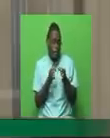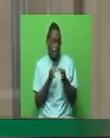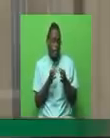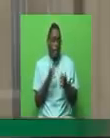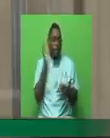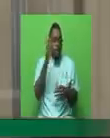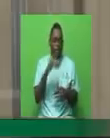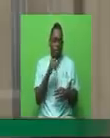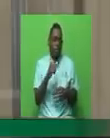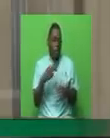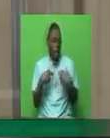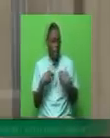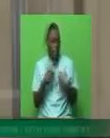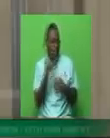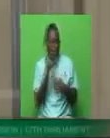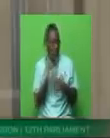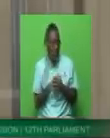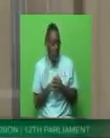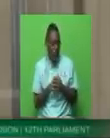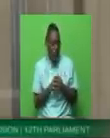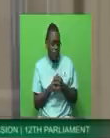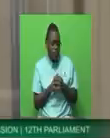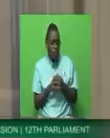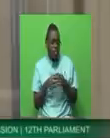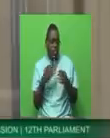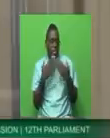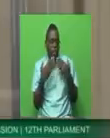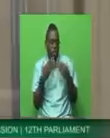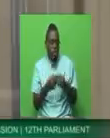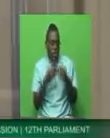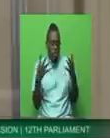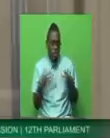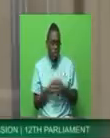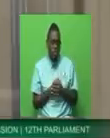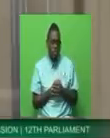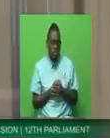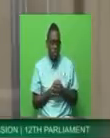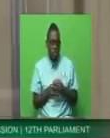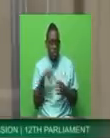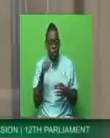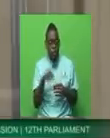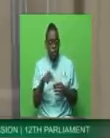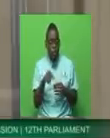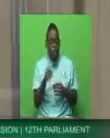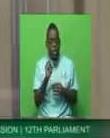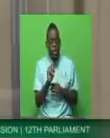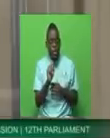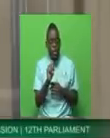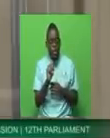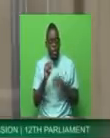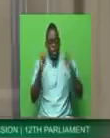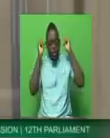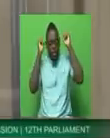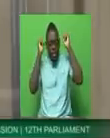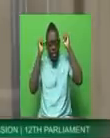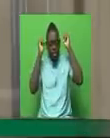subsidy on premium fuel. Madam Speaker, this minister is also signaling what I believe to be the